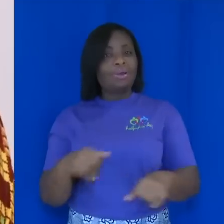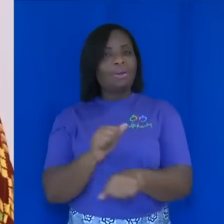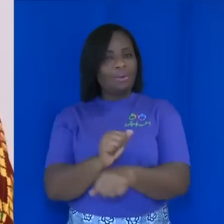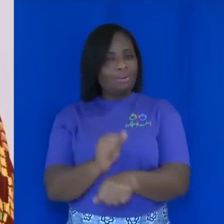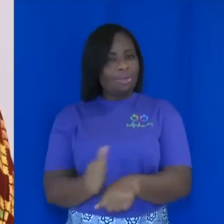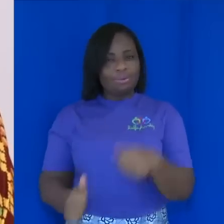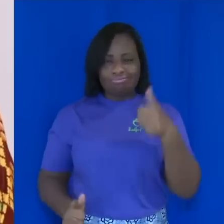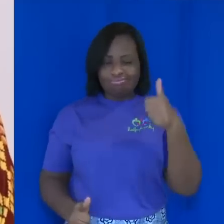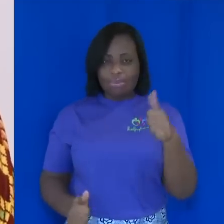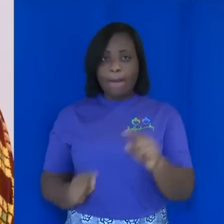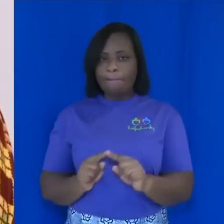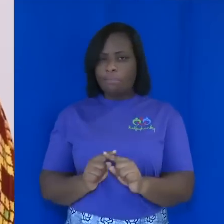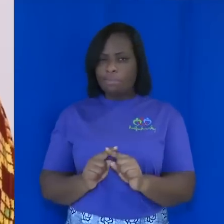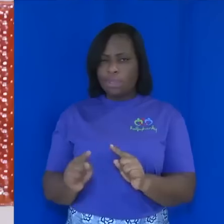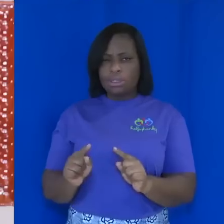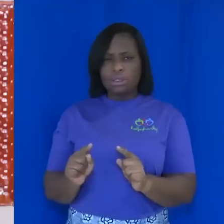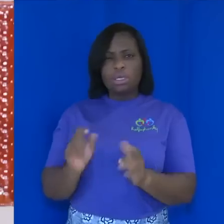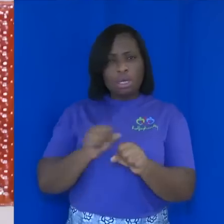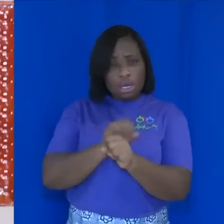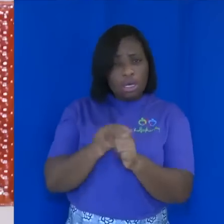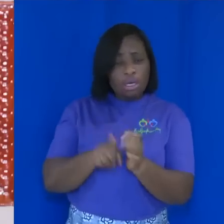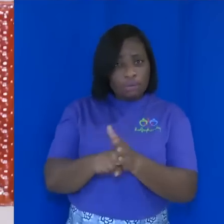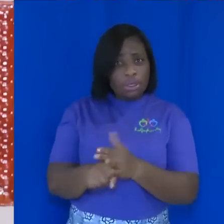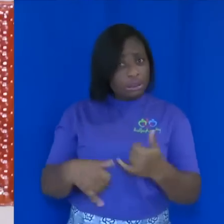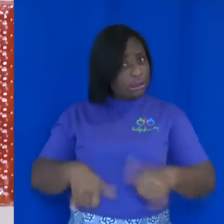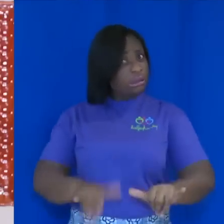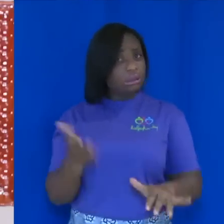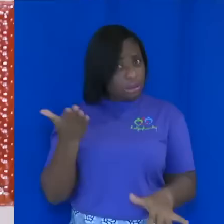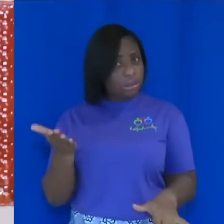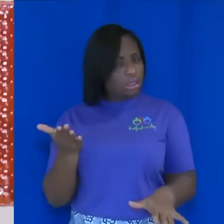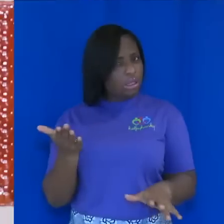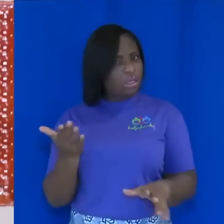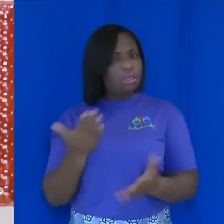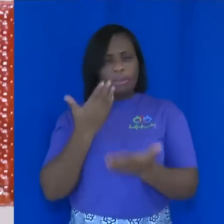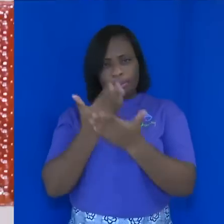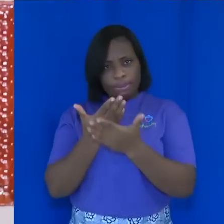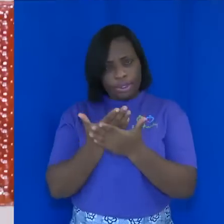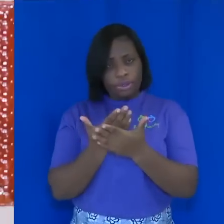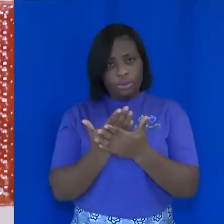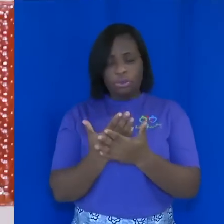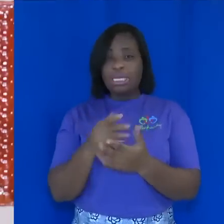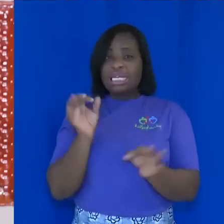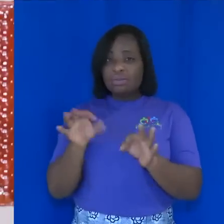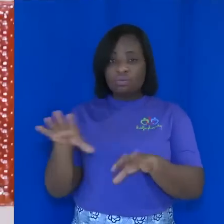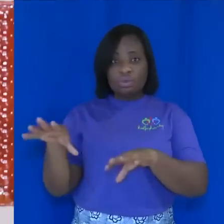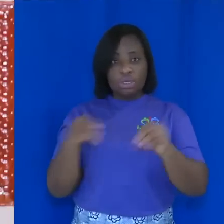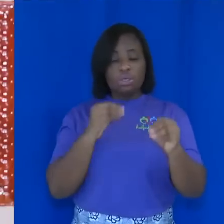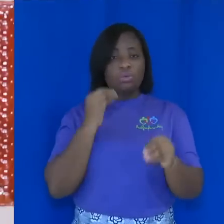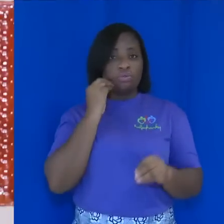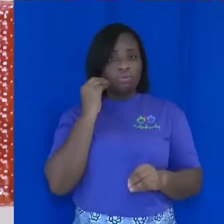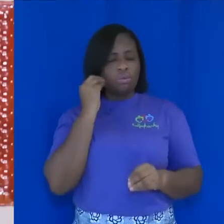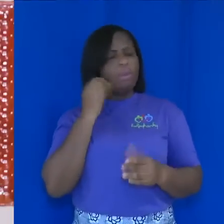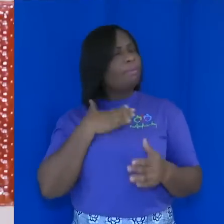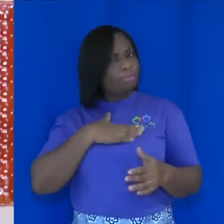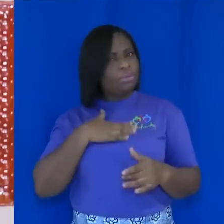adwuma. Nanso, yareɛ no da so wɔ hɔ. Nti mesrɛ mo, titiriw, mo firi fie a, monkɔ